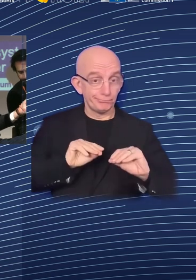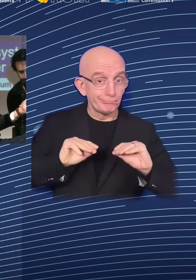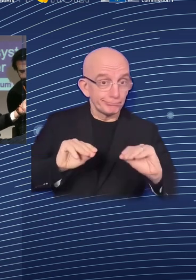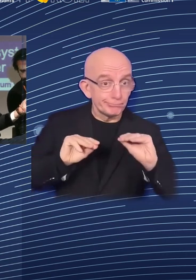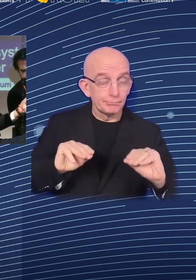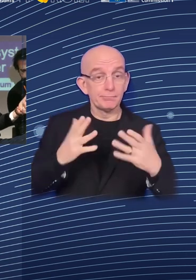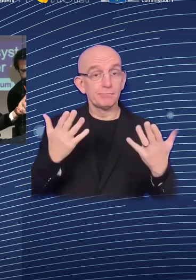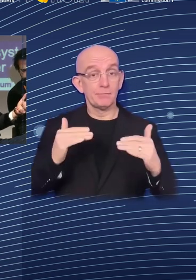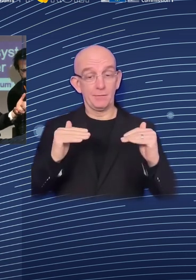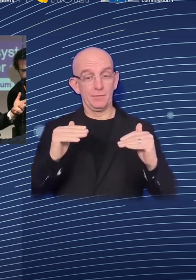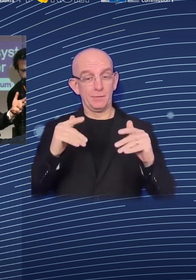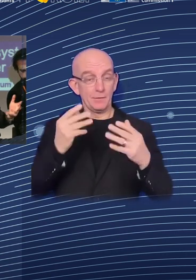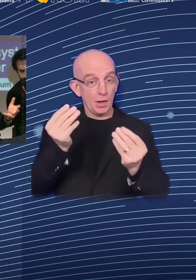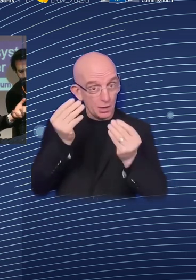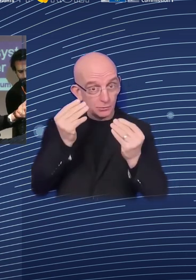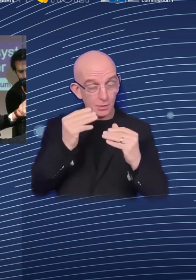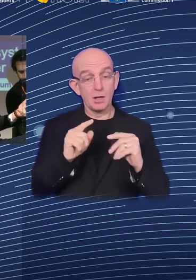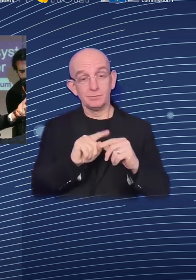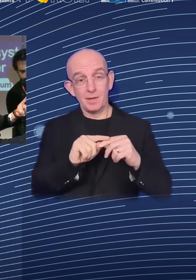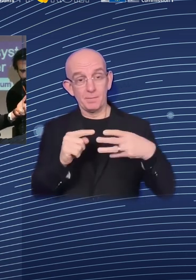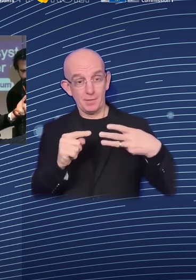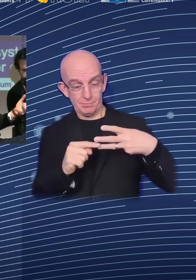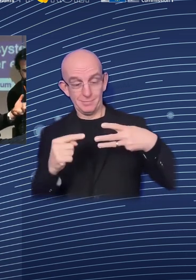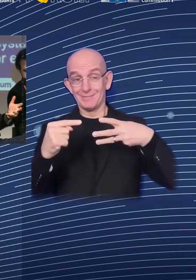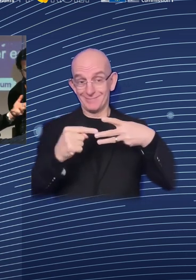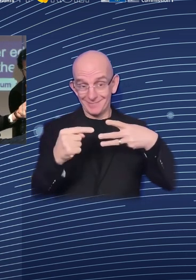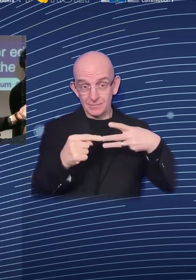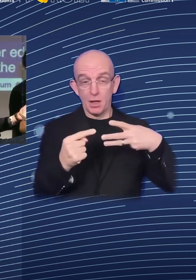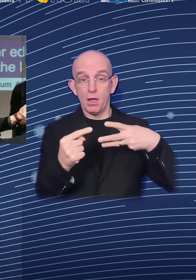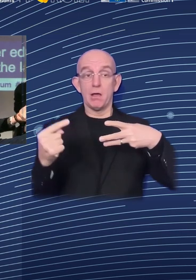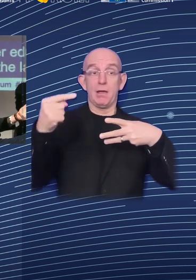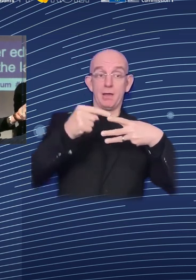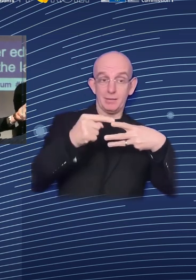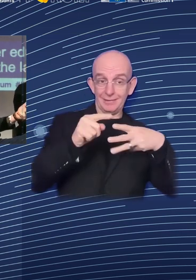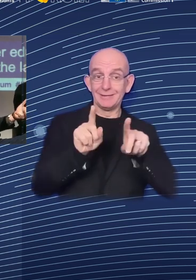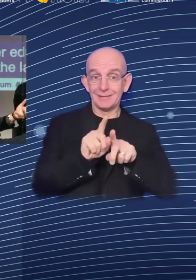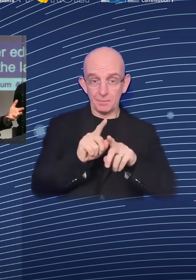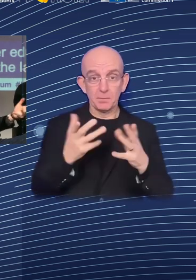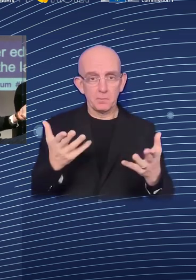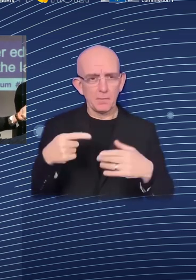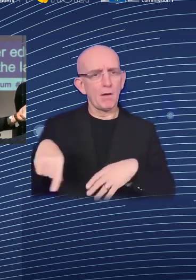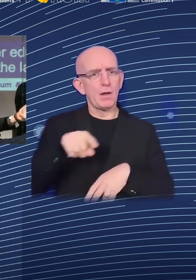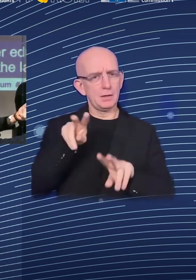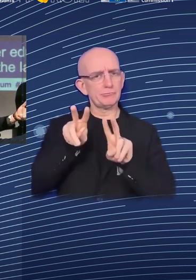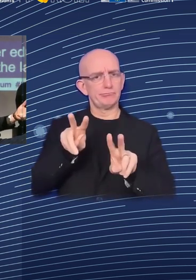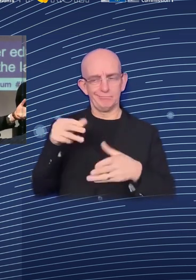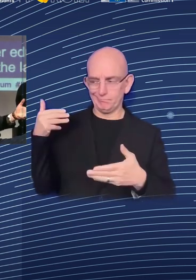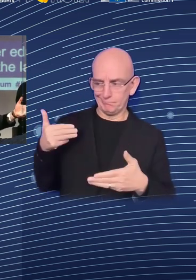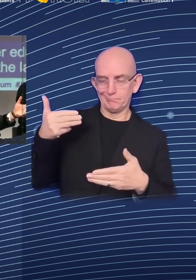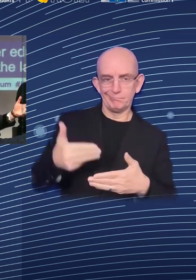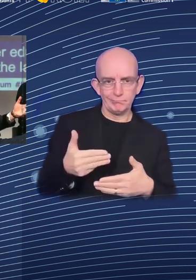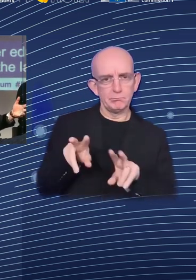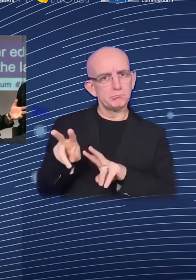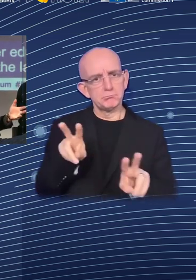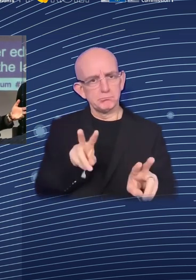2 days, we know that there's a level of disruption coming that we all need to plan for. And, you